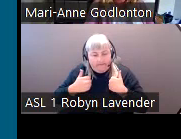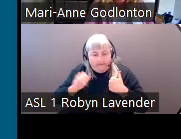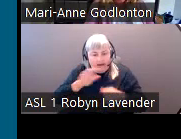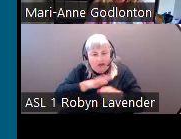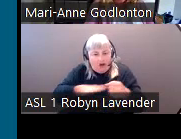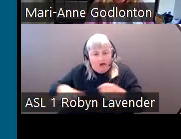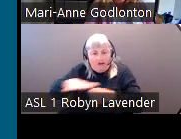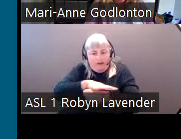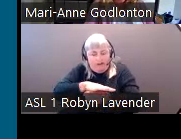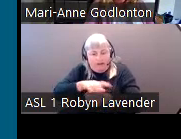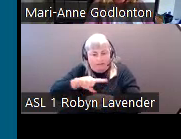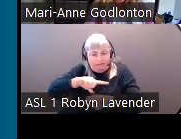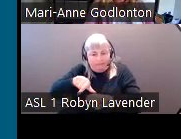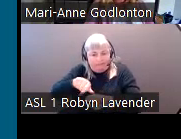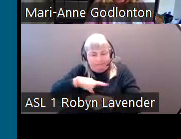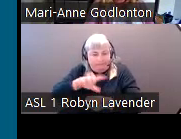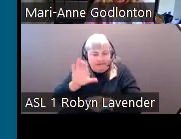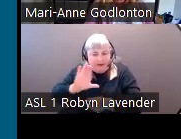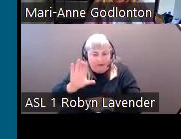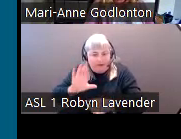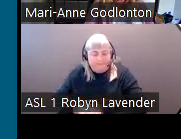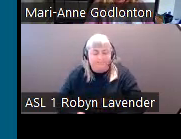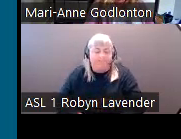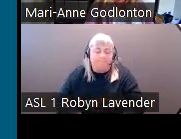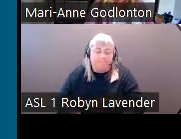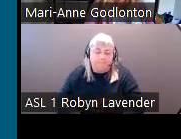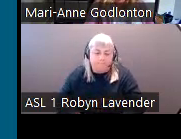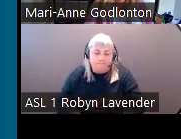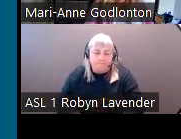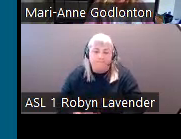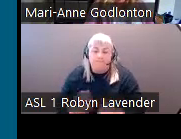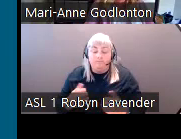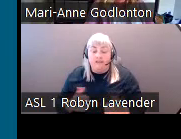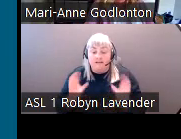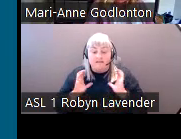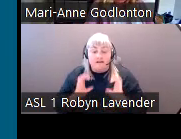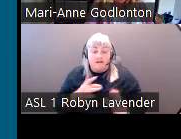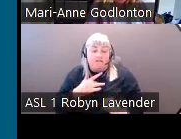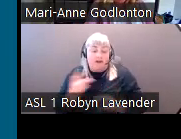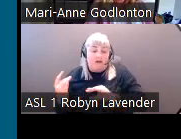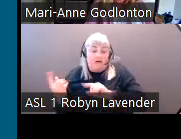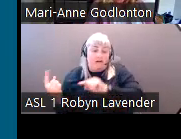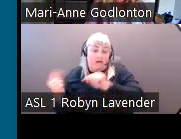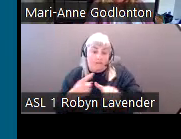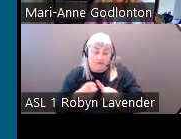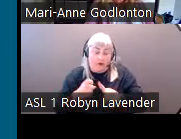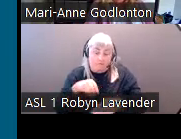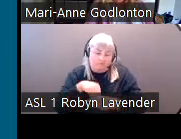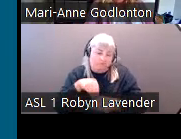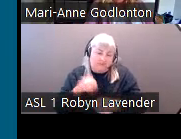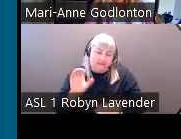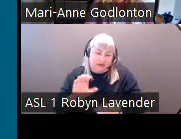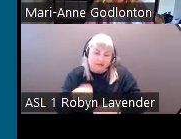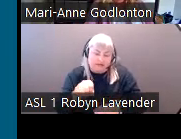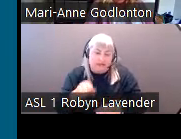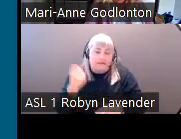stays, like I just finished saying, and clients primarily come to us from within Calgary. However, we do